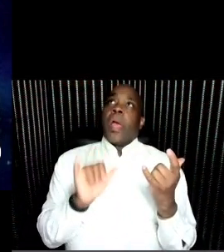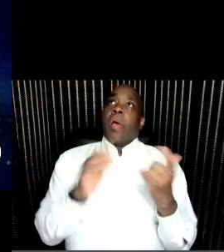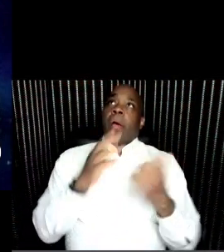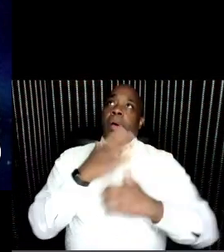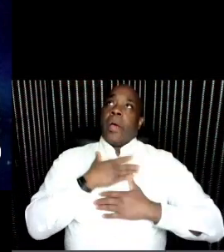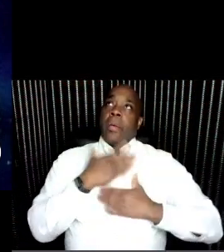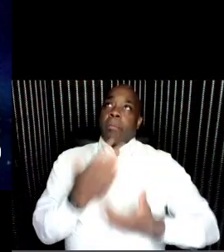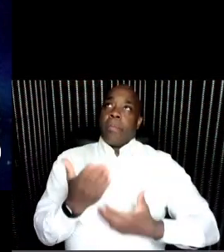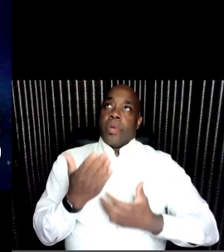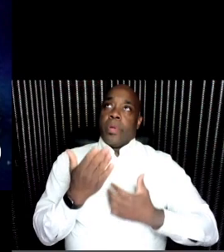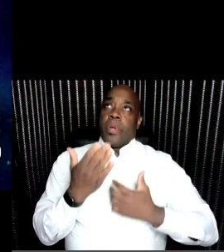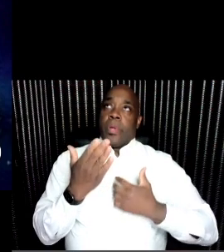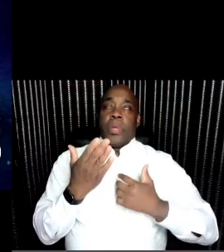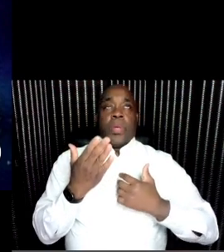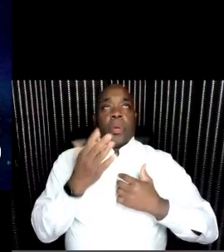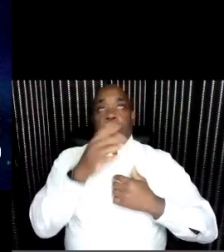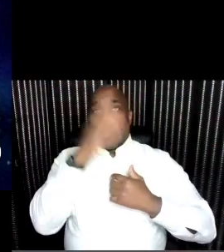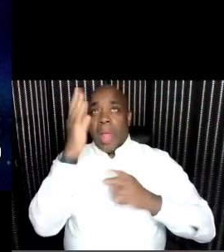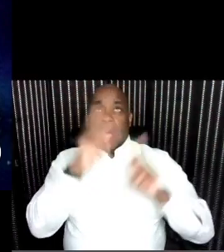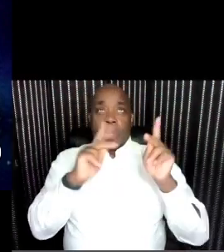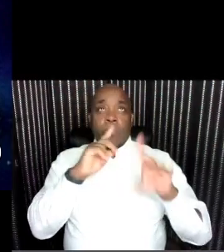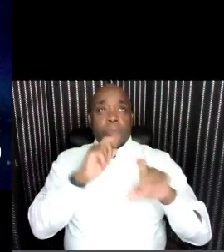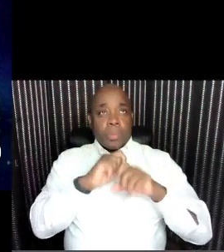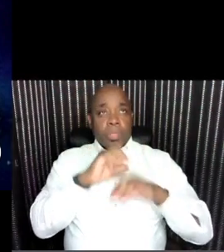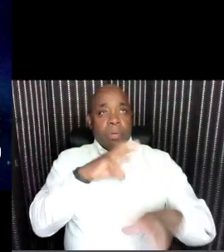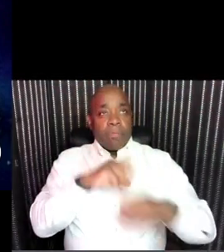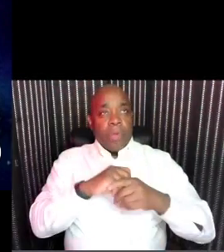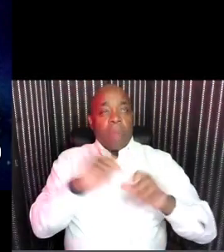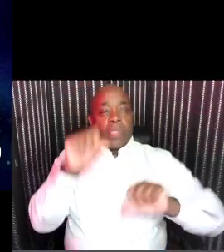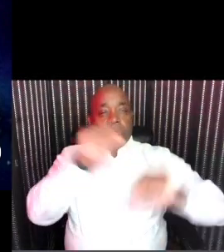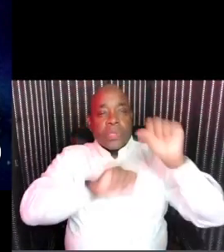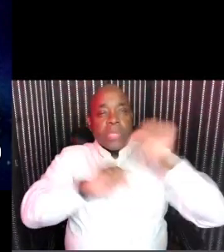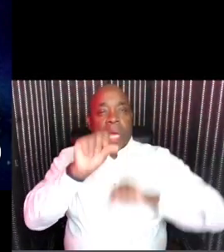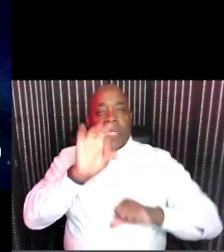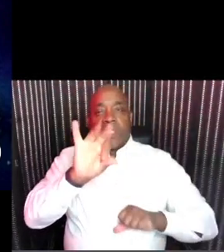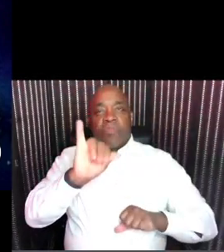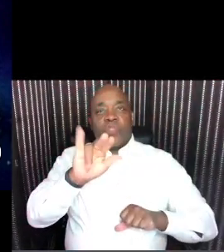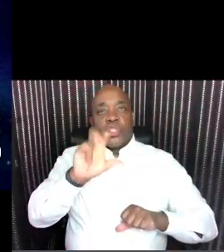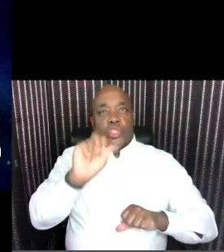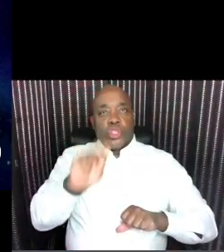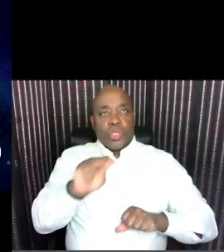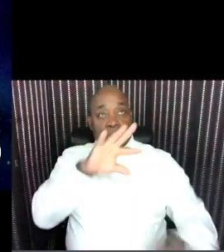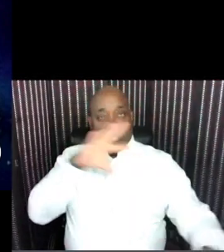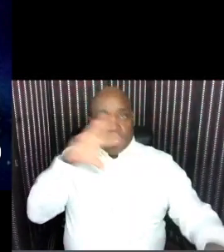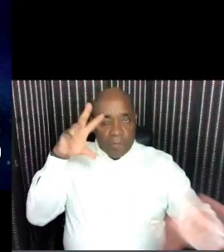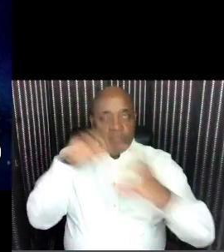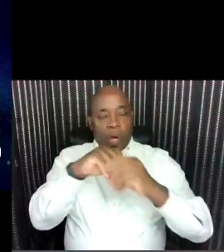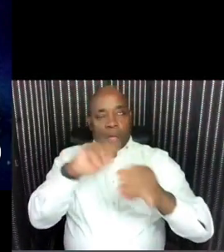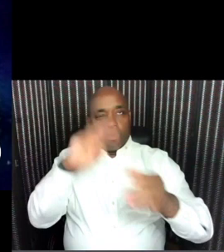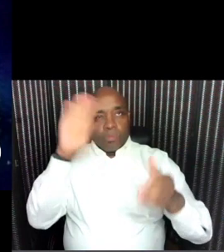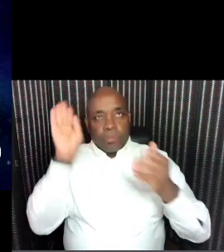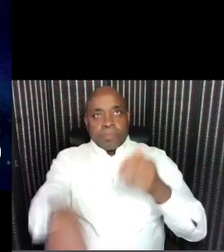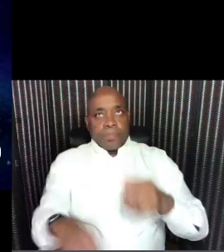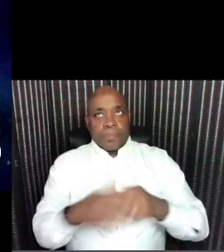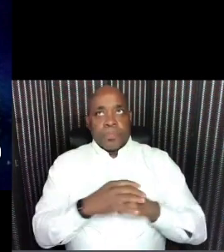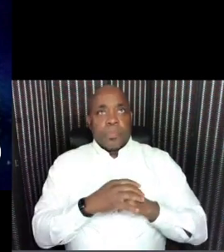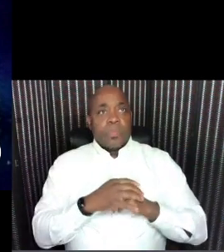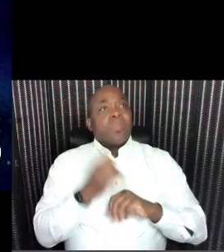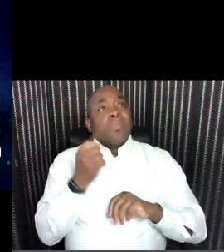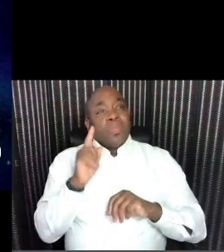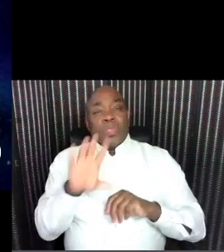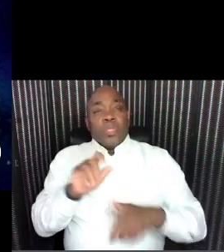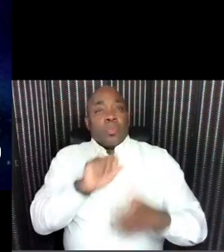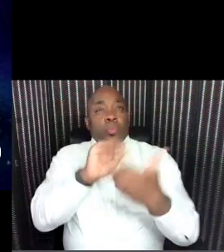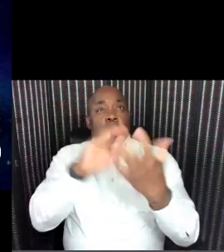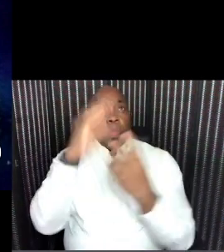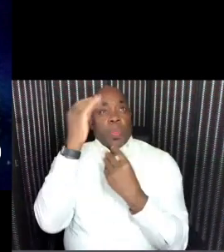do science fiction. We've documented it extensively. But his approach to thinking about this question is always something I will